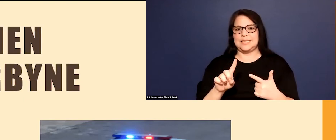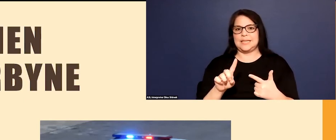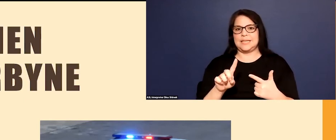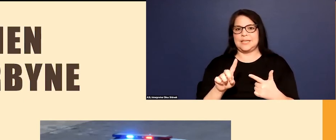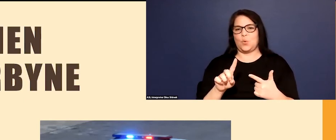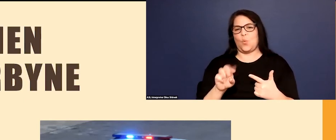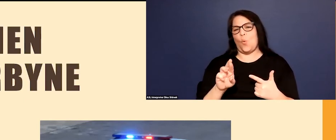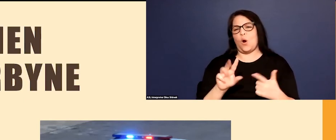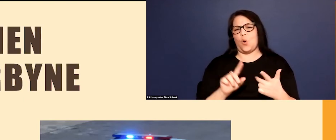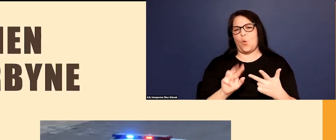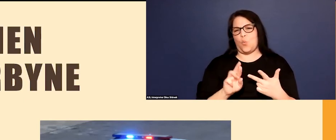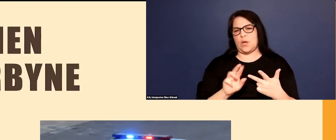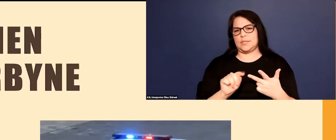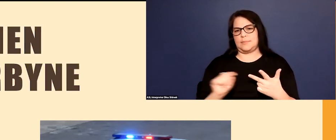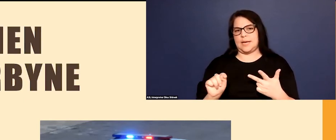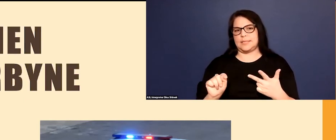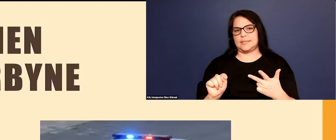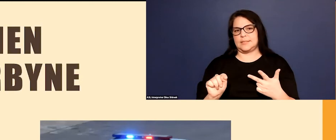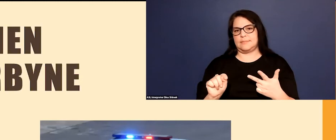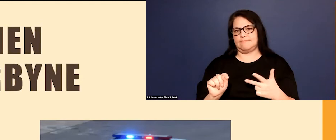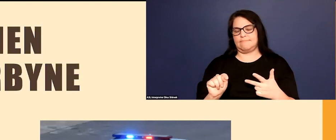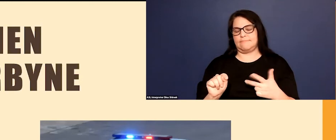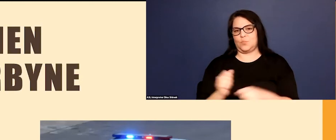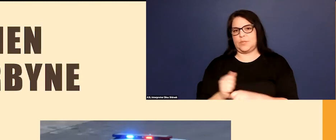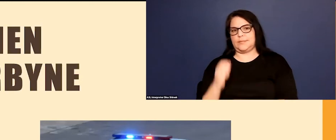real-time text on your device.